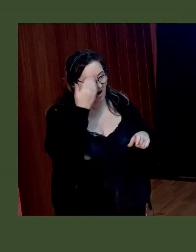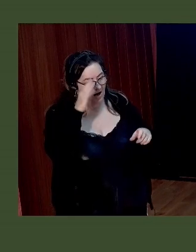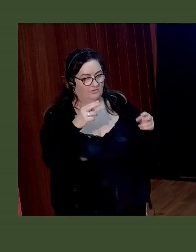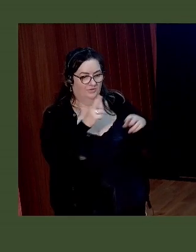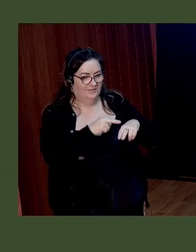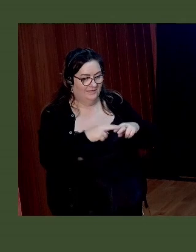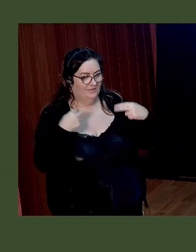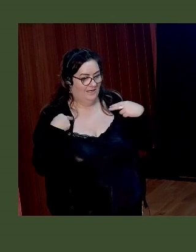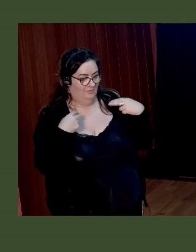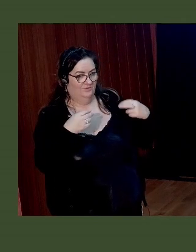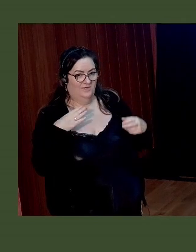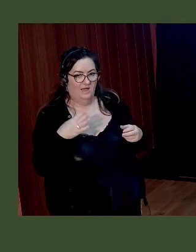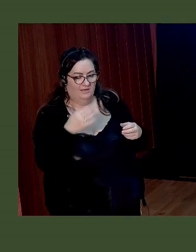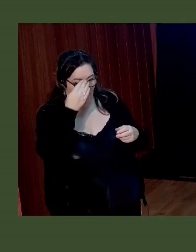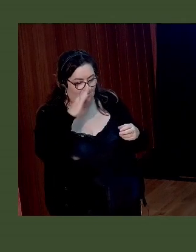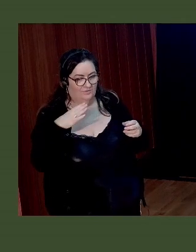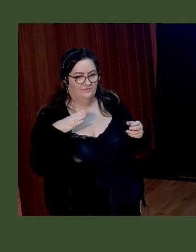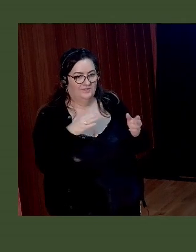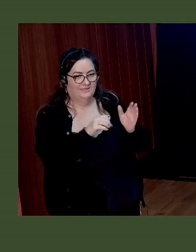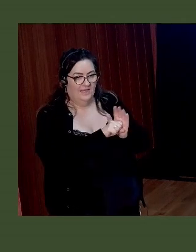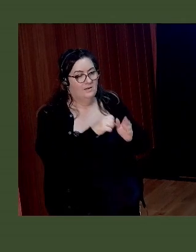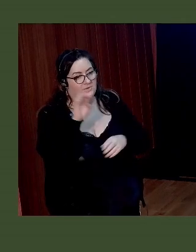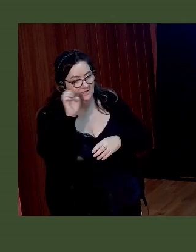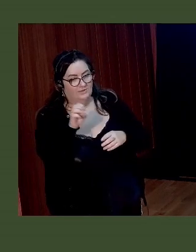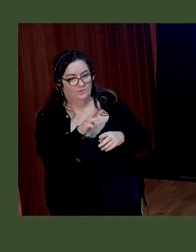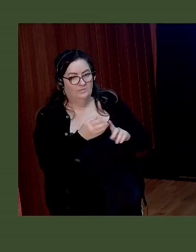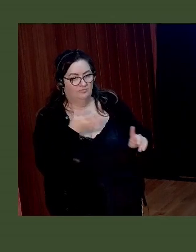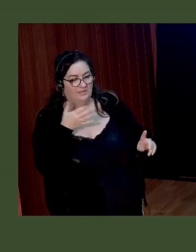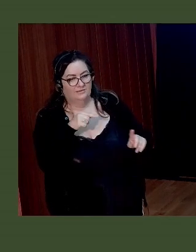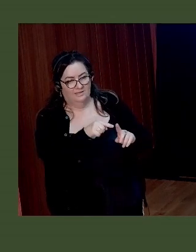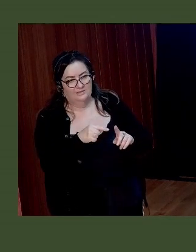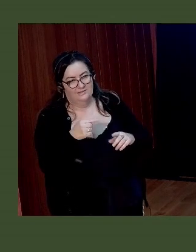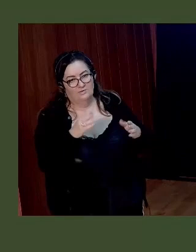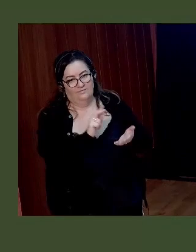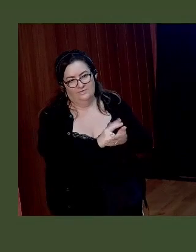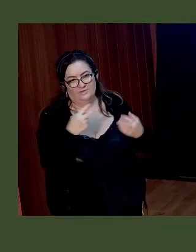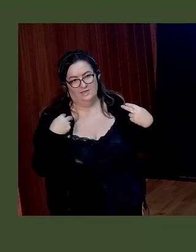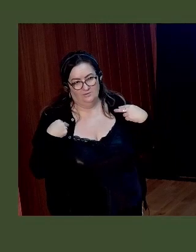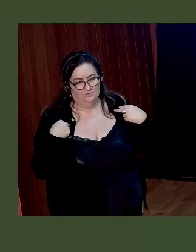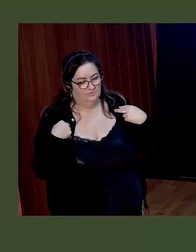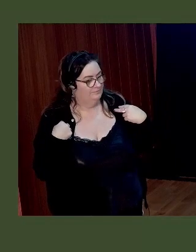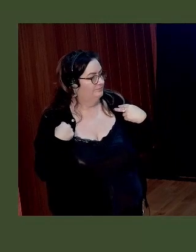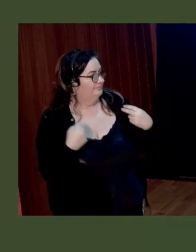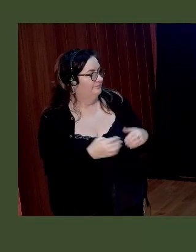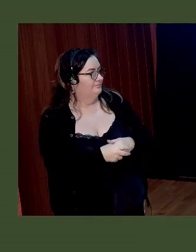Irish is the national language of the Irish Free State, but English will be recognised as an official language.